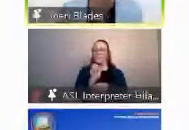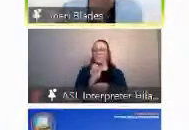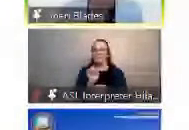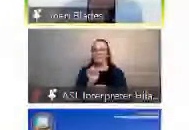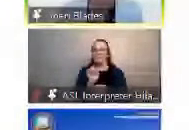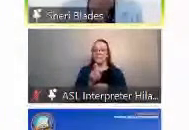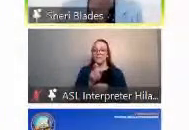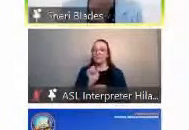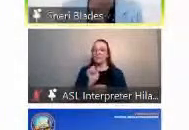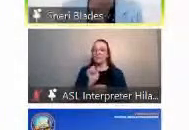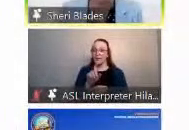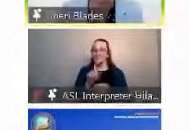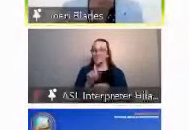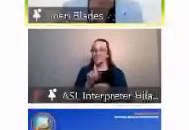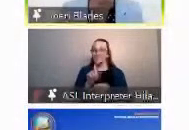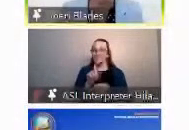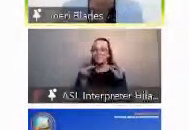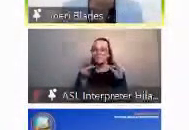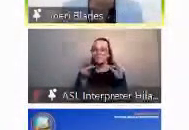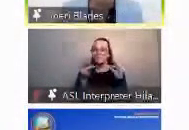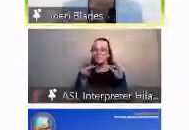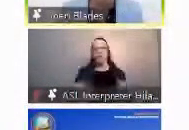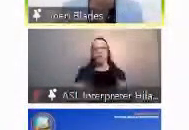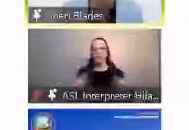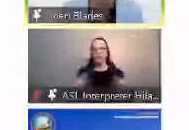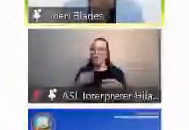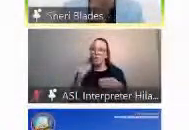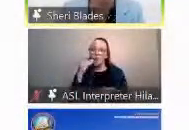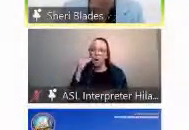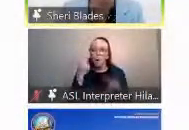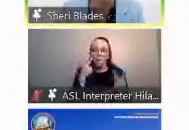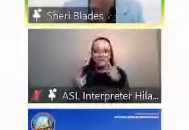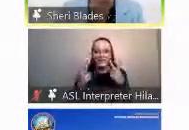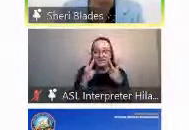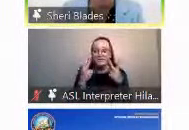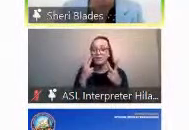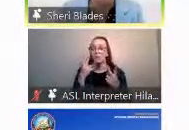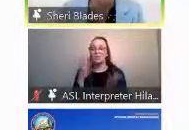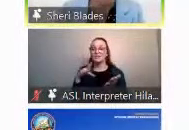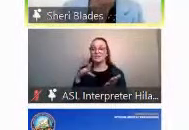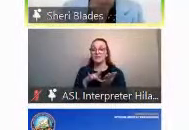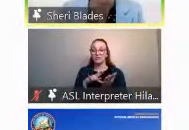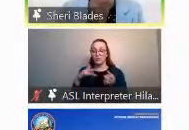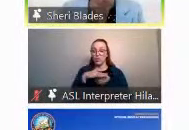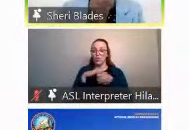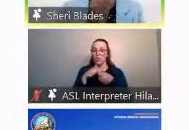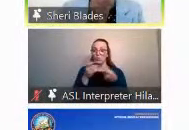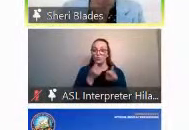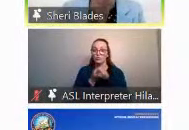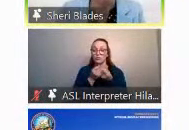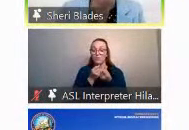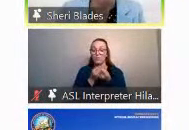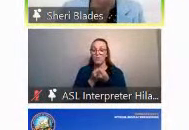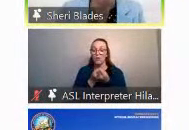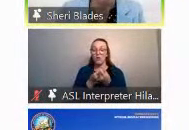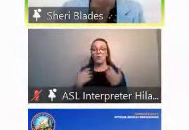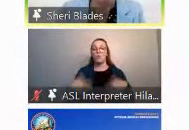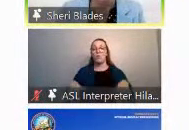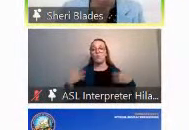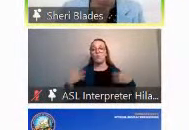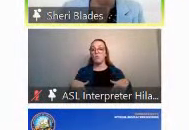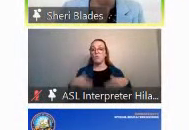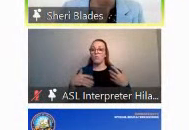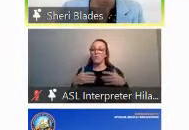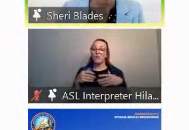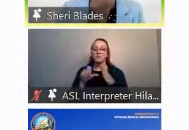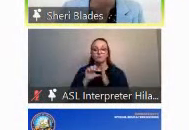home visits or centralized local support was and could be for the early learning experiences for